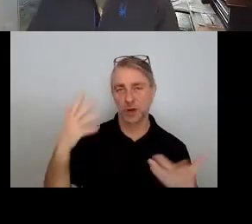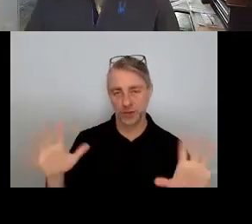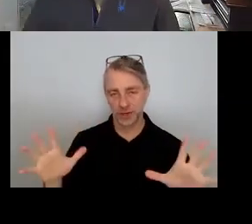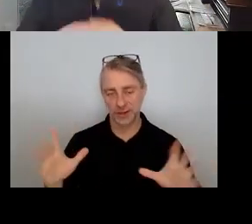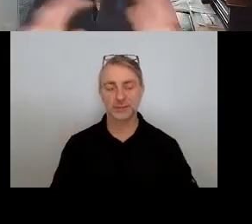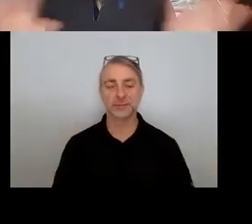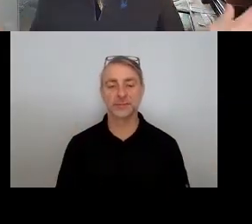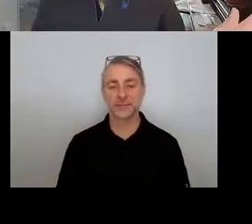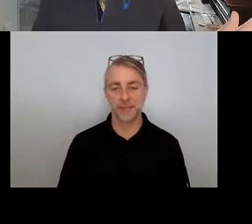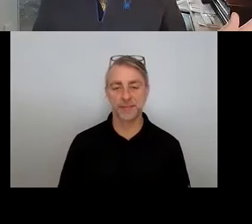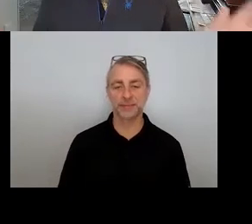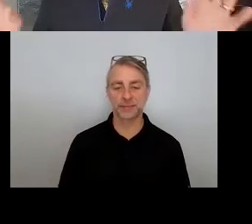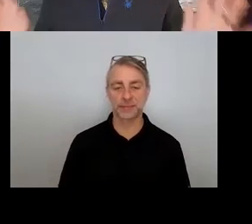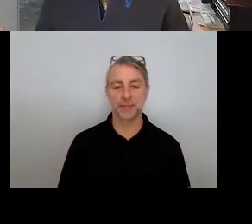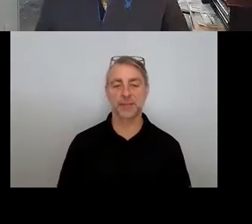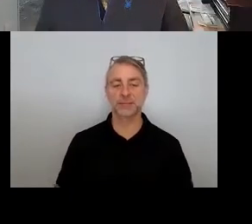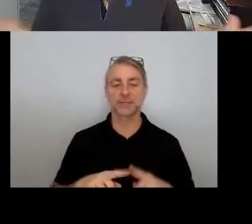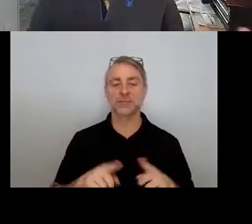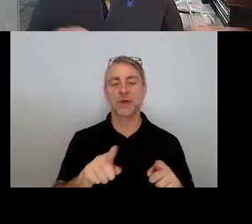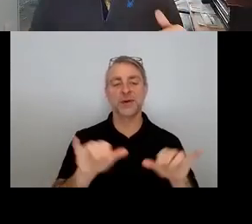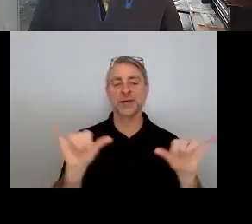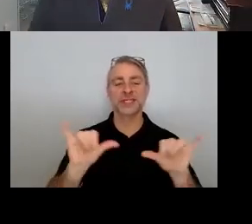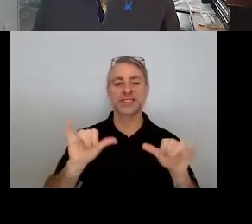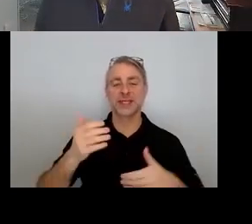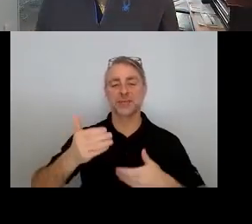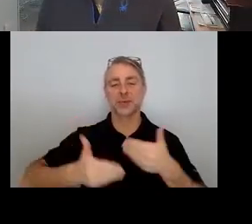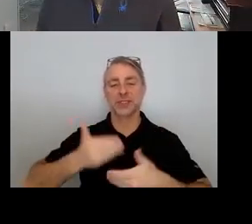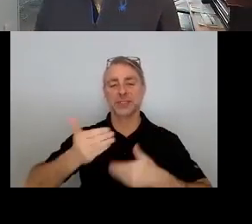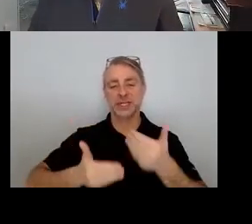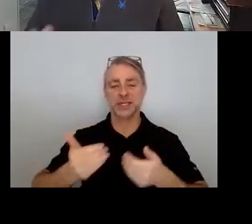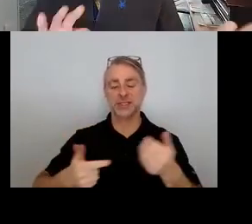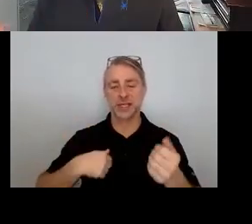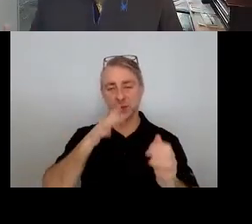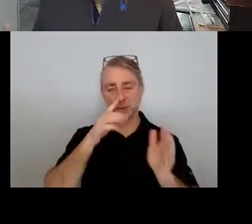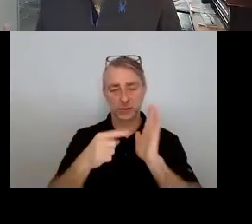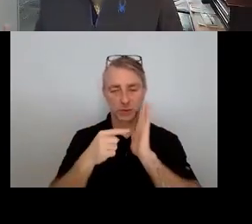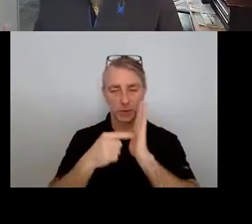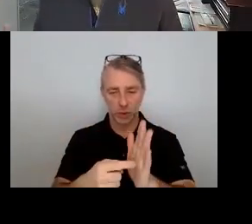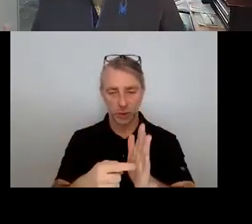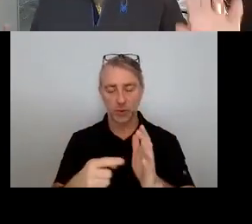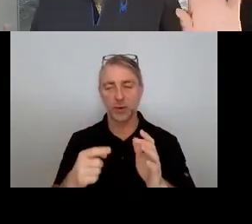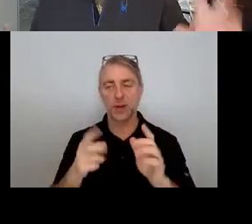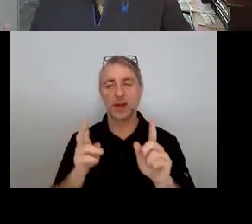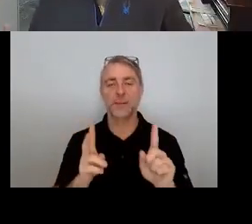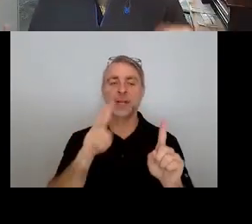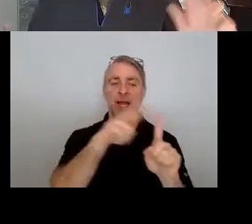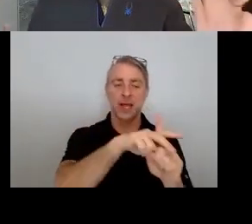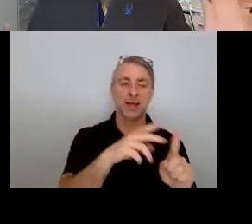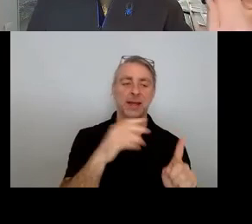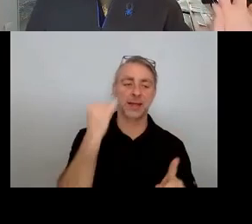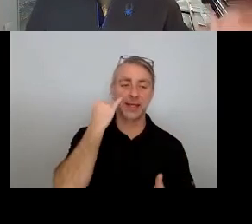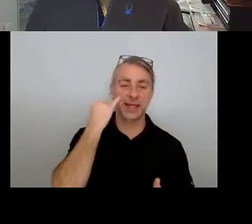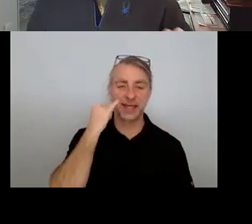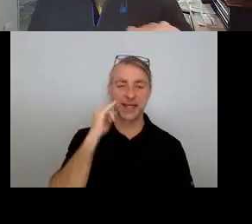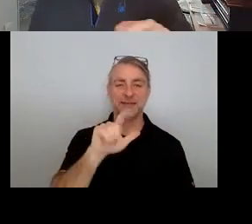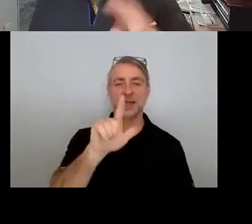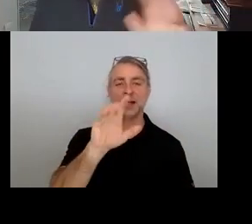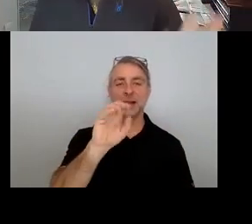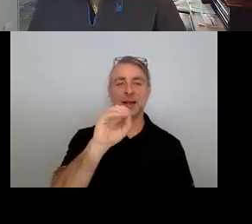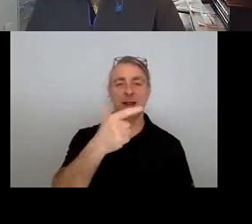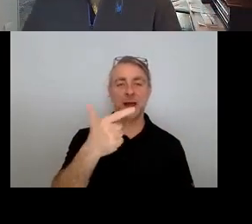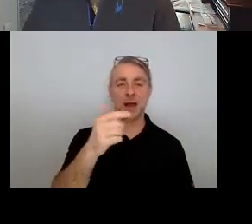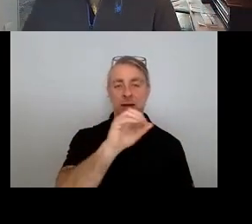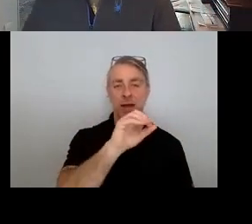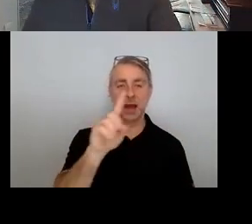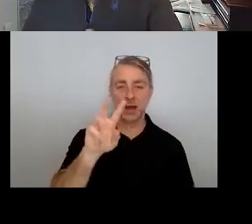the same set of procedures that I'm going to walk us through here would hold if we had log odds ratios or correlations